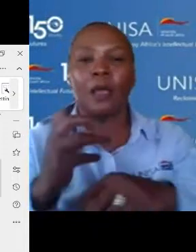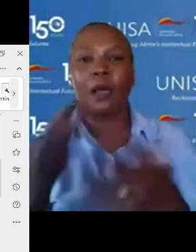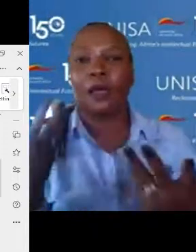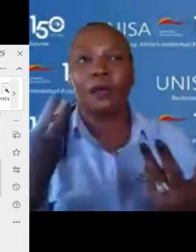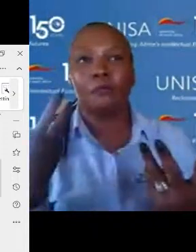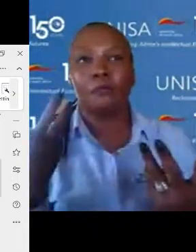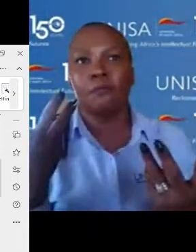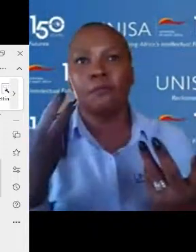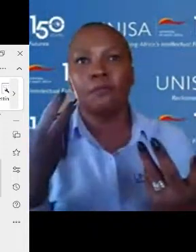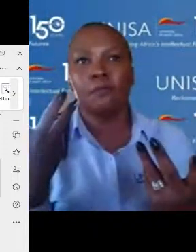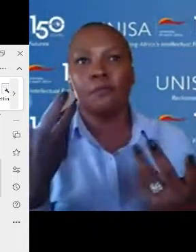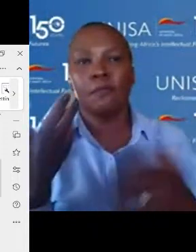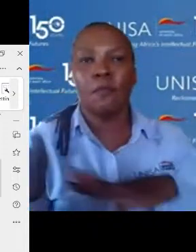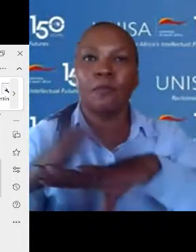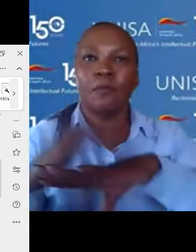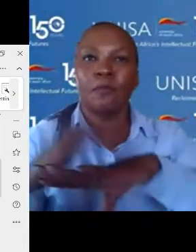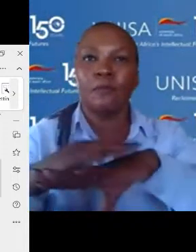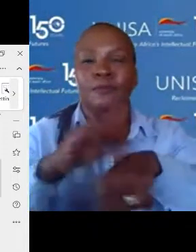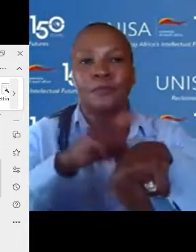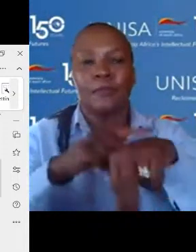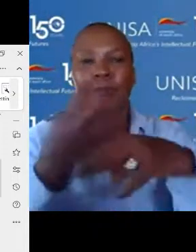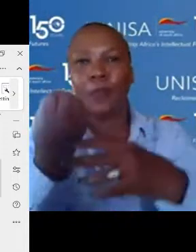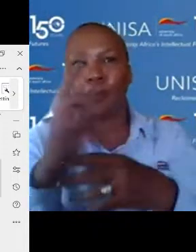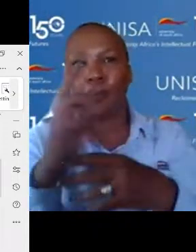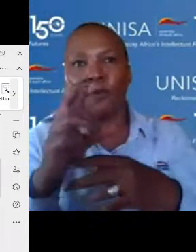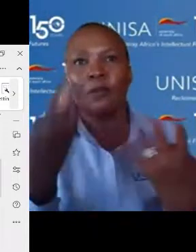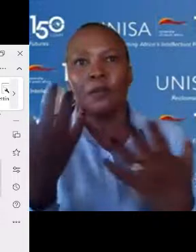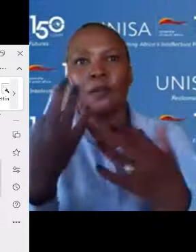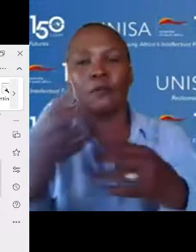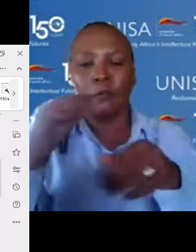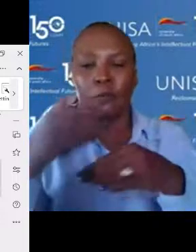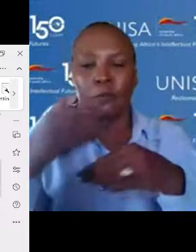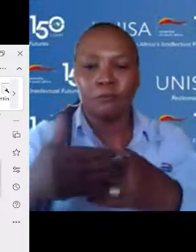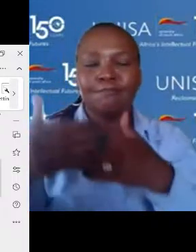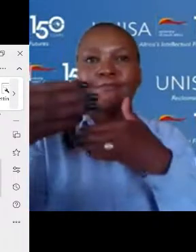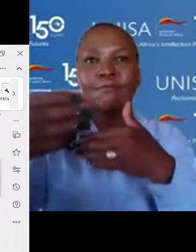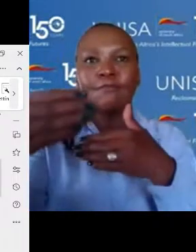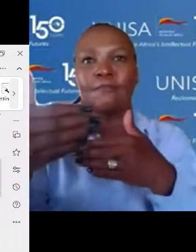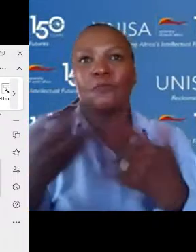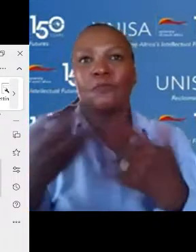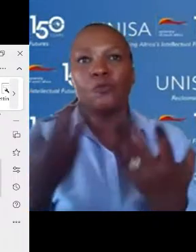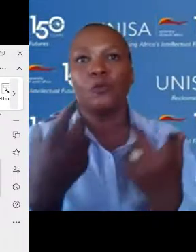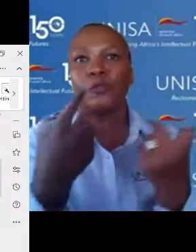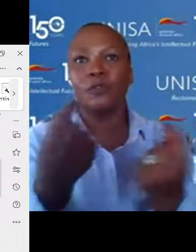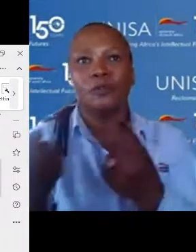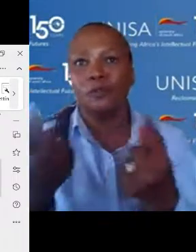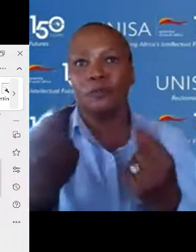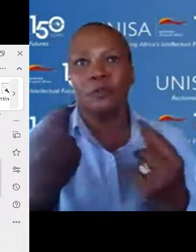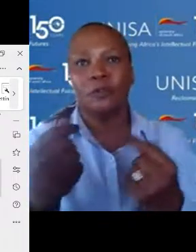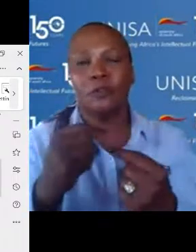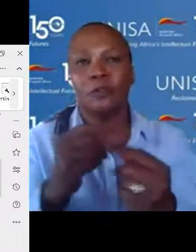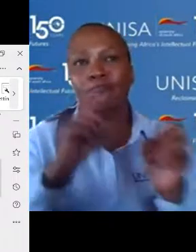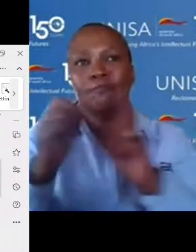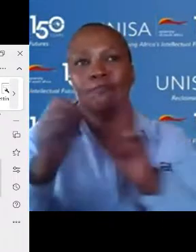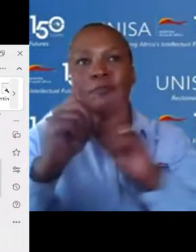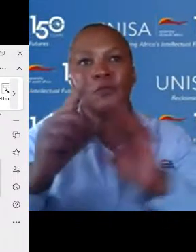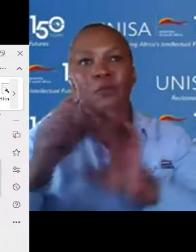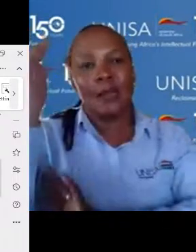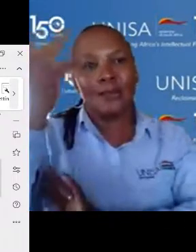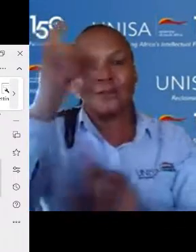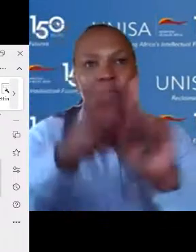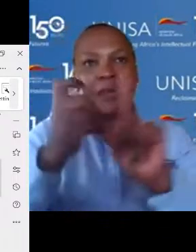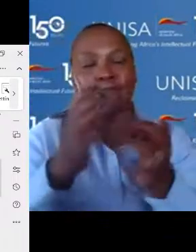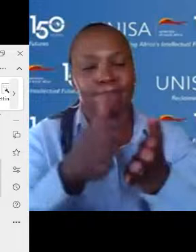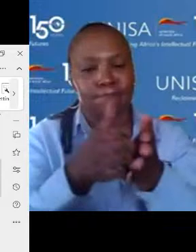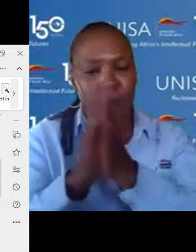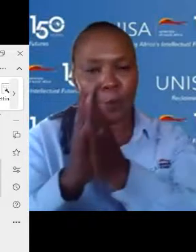extra time or extension, we do speak to the lecturers and we ask them to give you